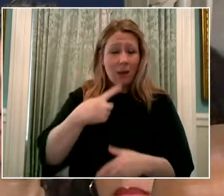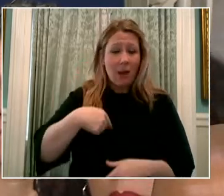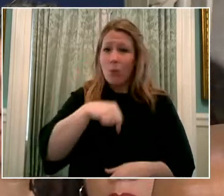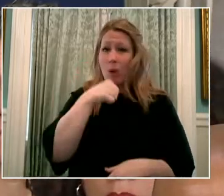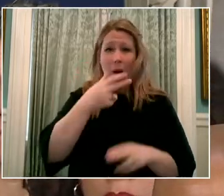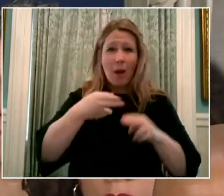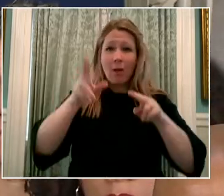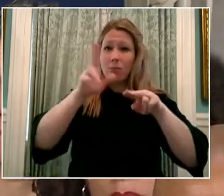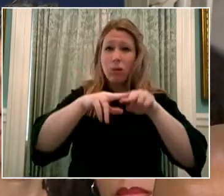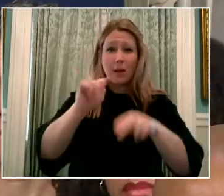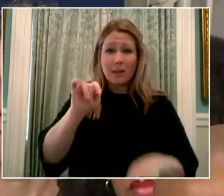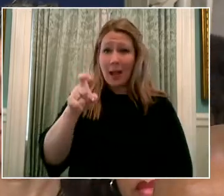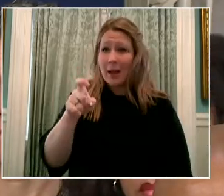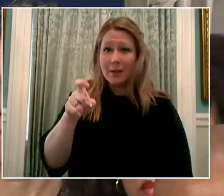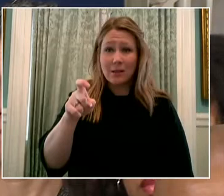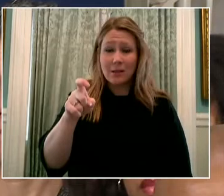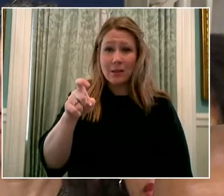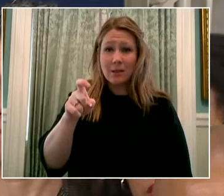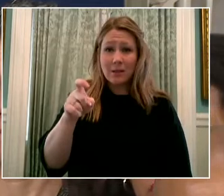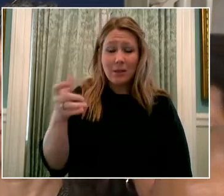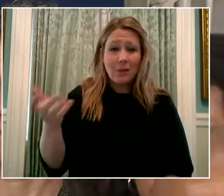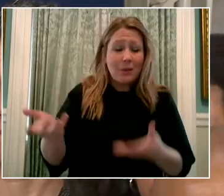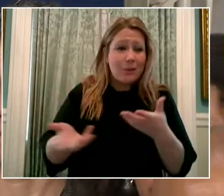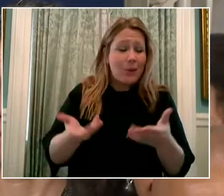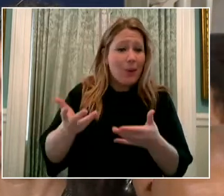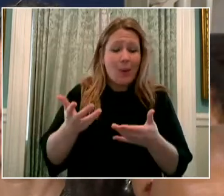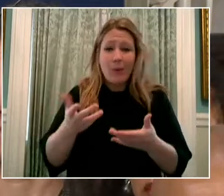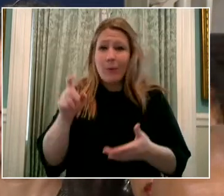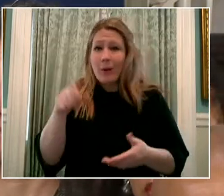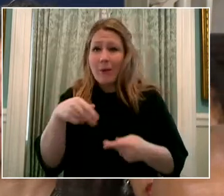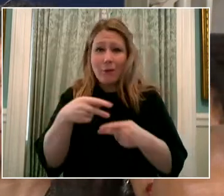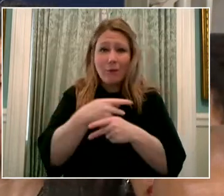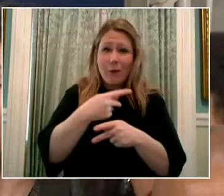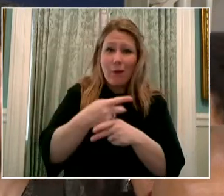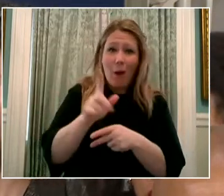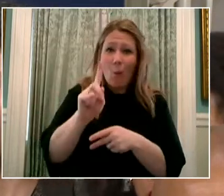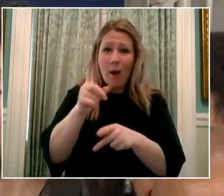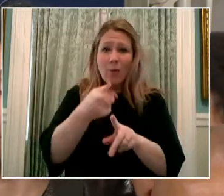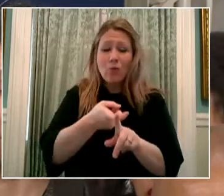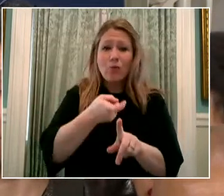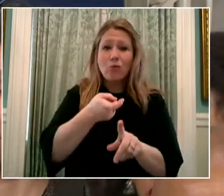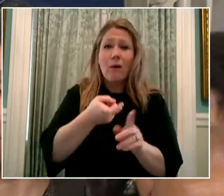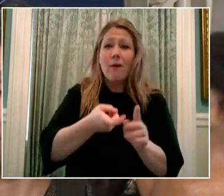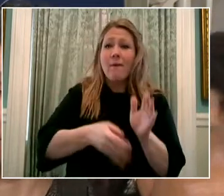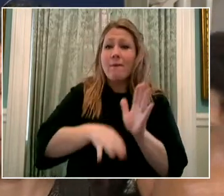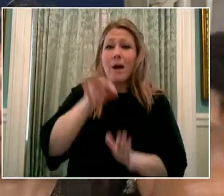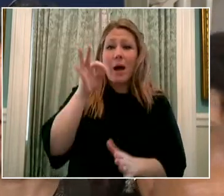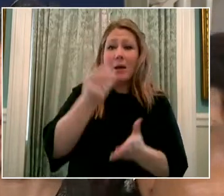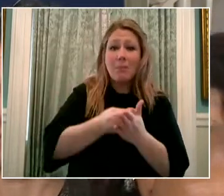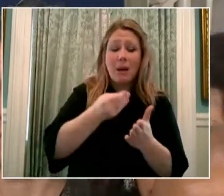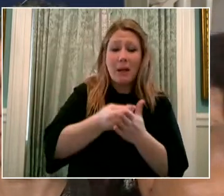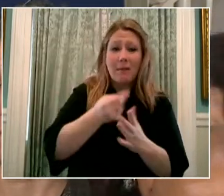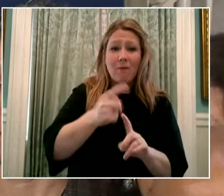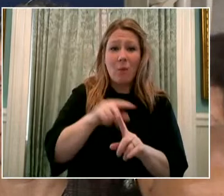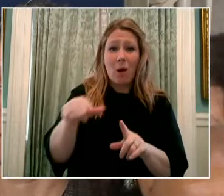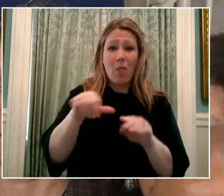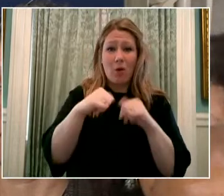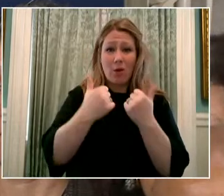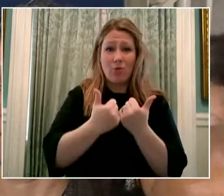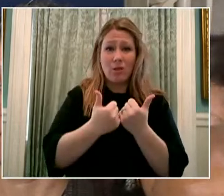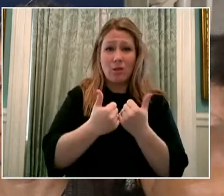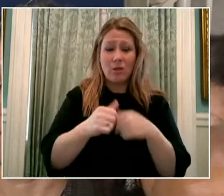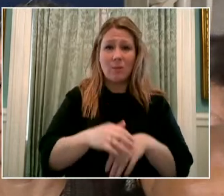find efficiencies in other places in city government to make sure, because we don't, because they mentioned something